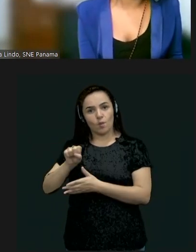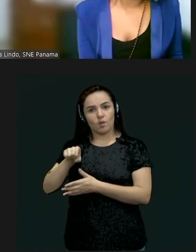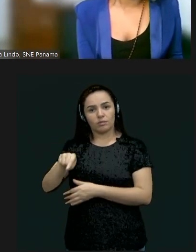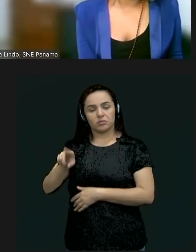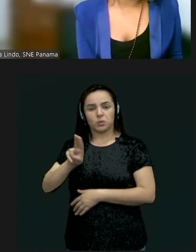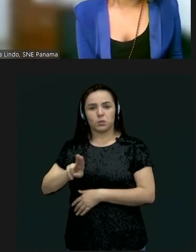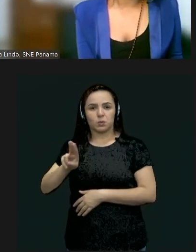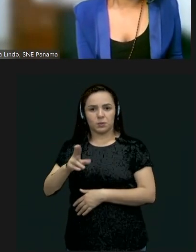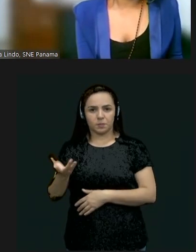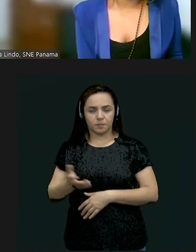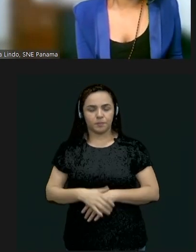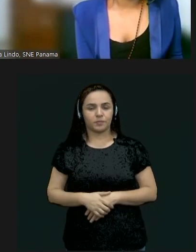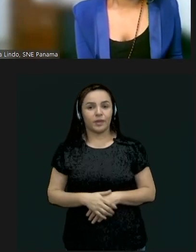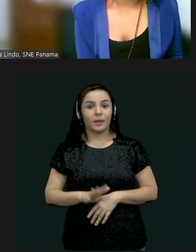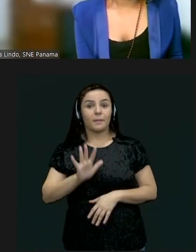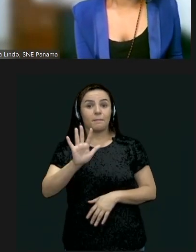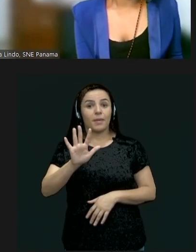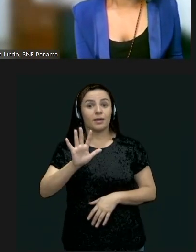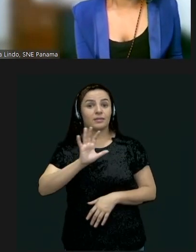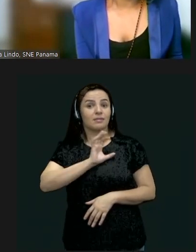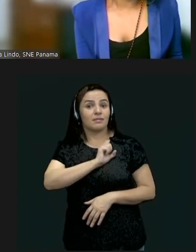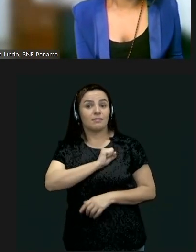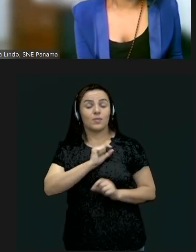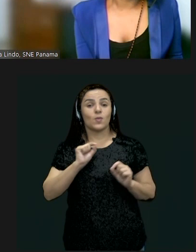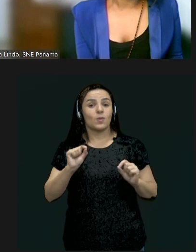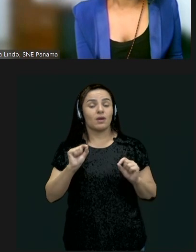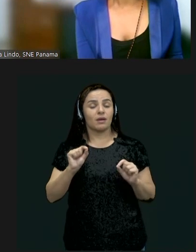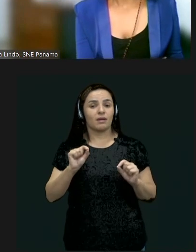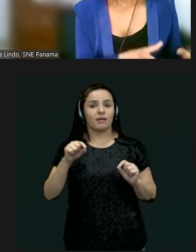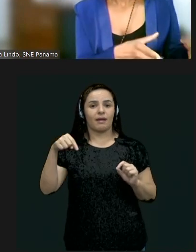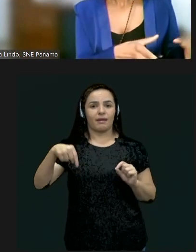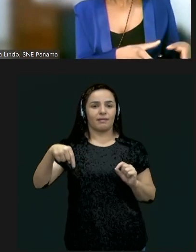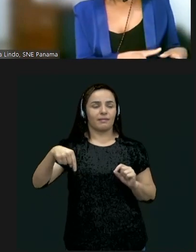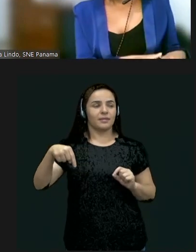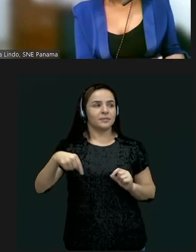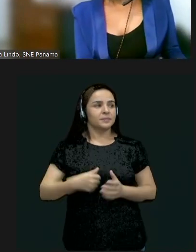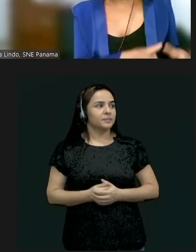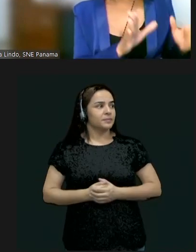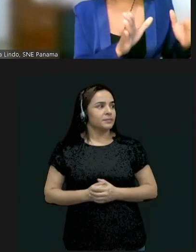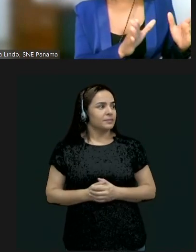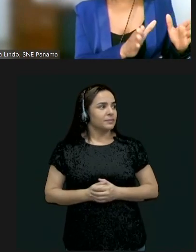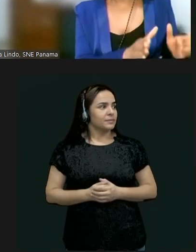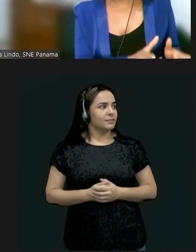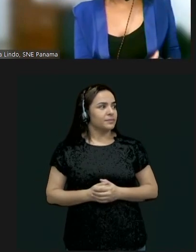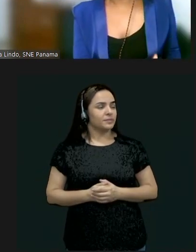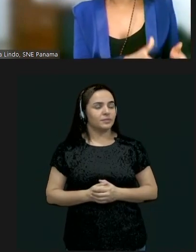that I really love from the elements of the roadmap is that